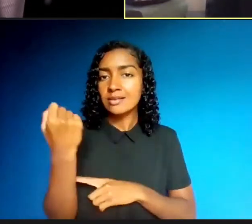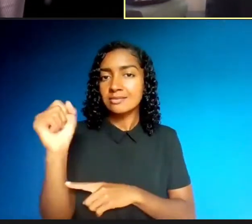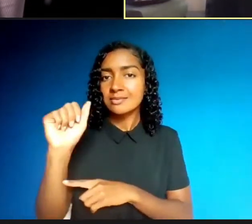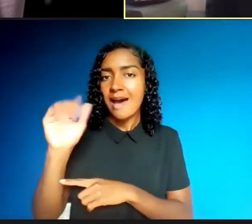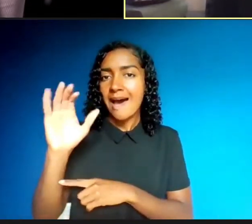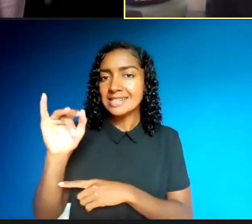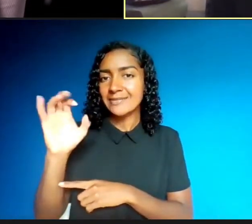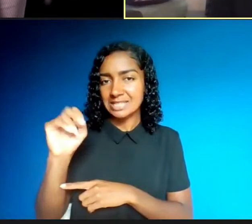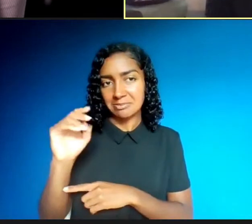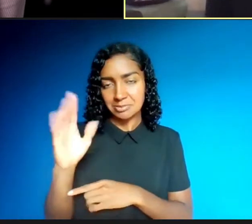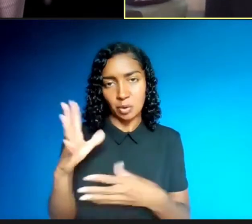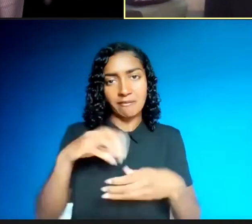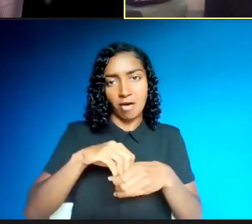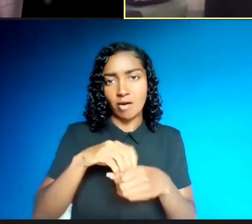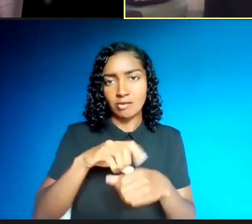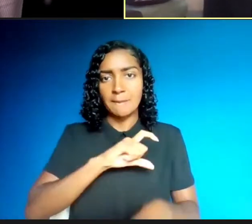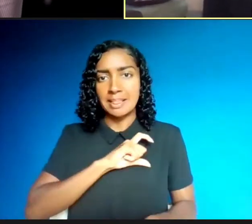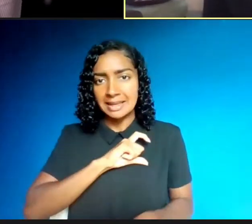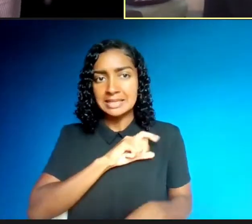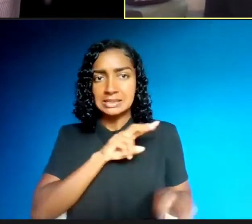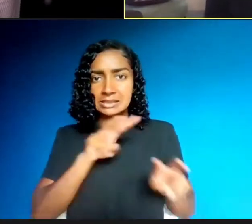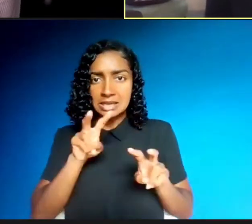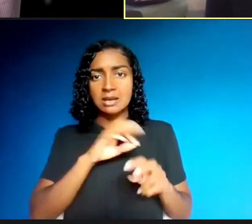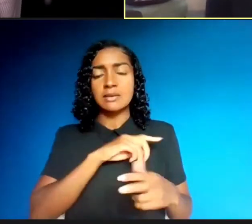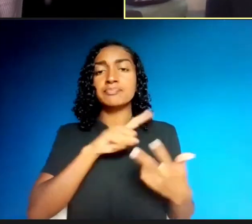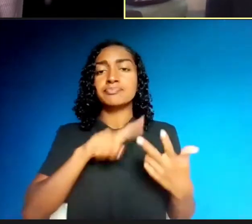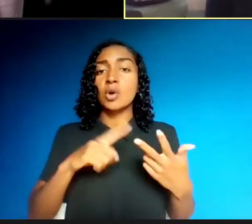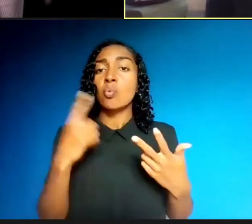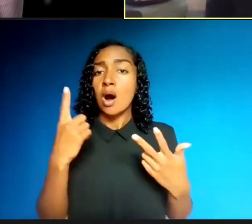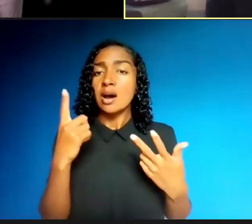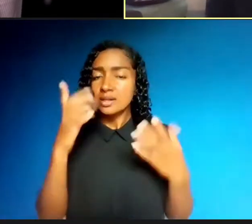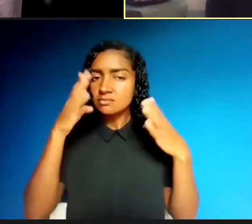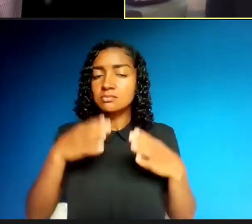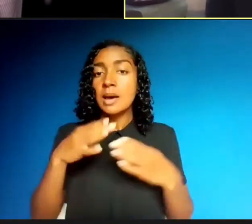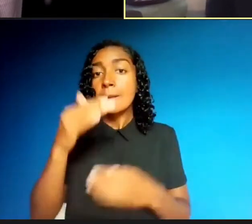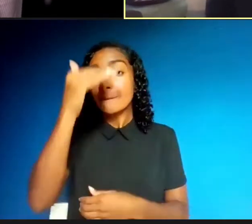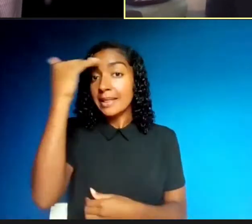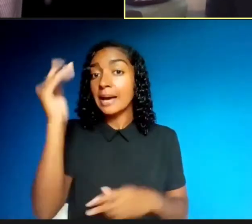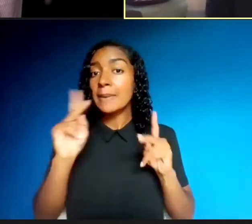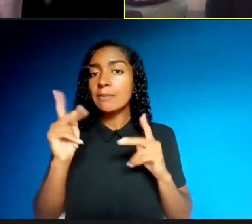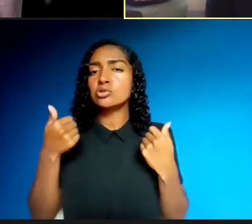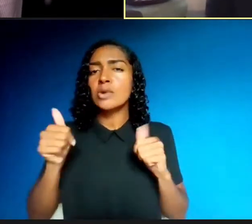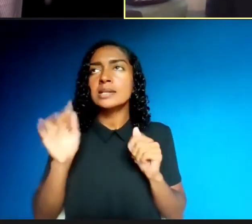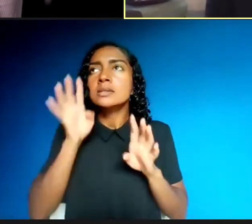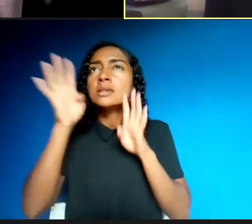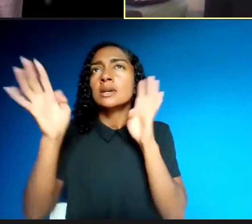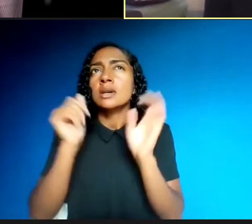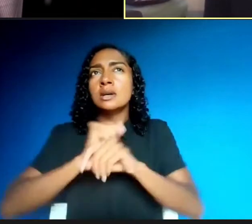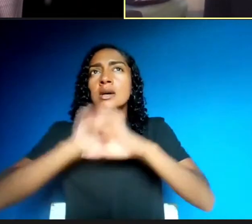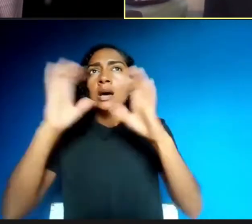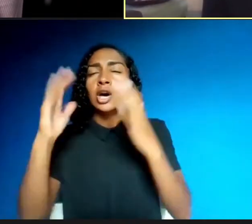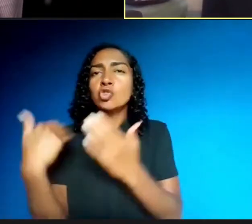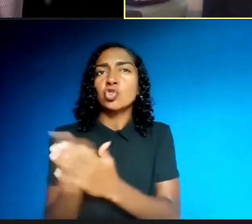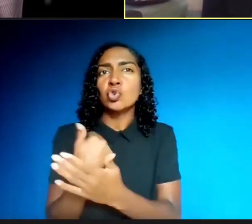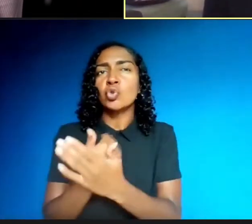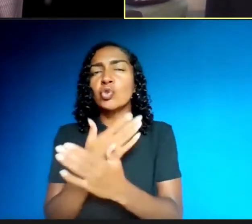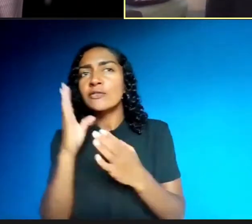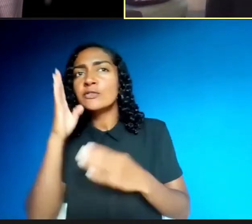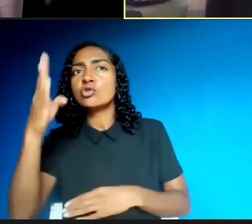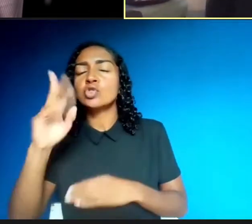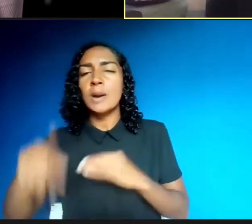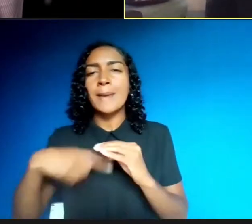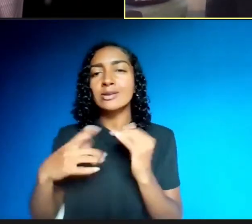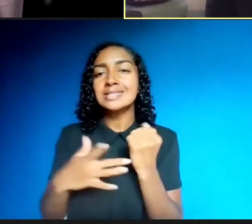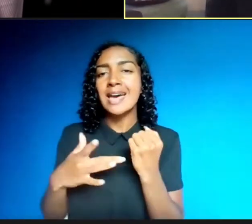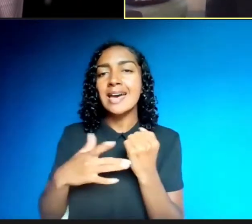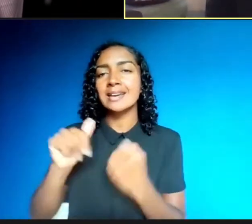policing. One is about Black people trying to conceive a new future, so it's about tech and Afrofuturism. And one of the reasons